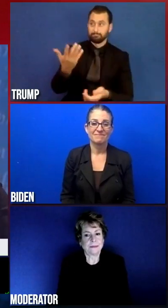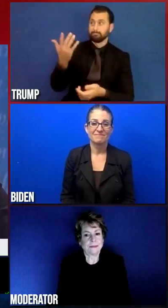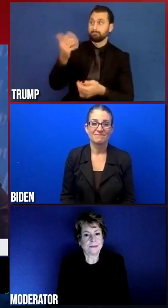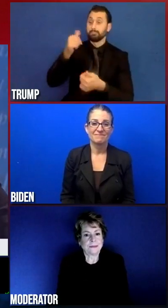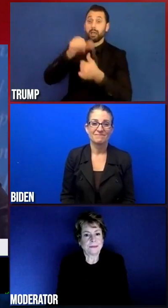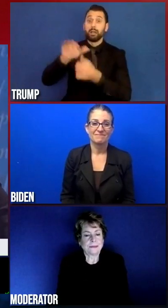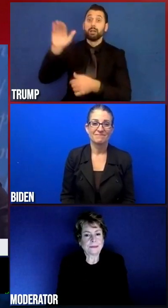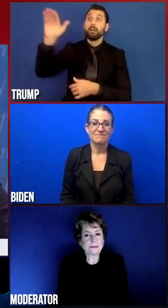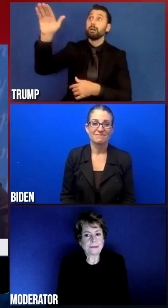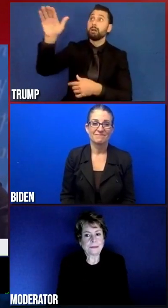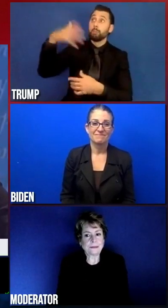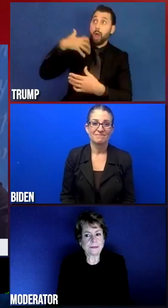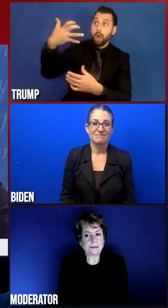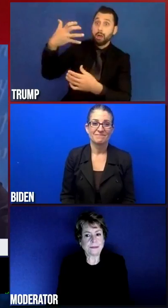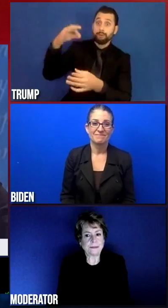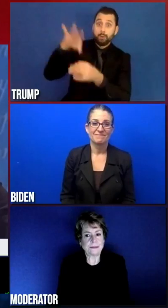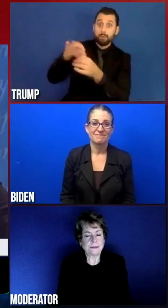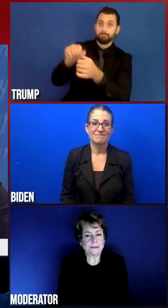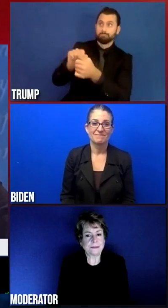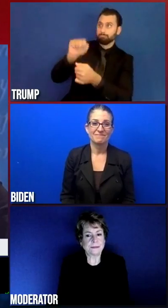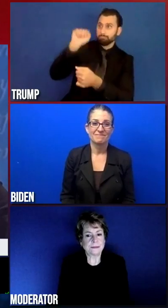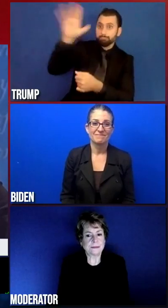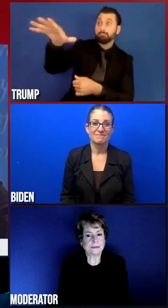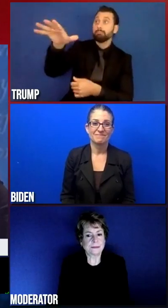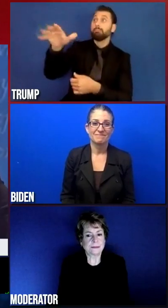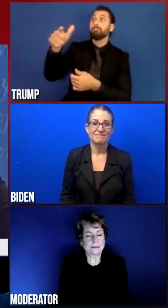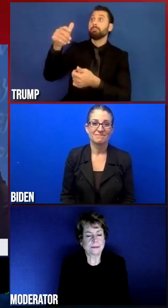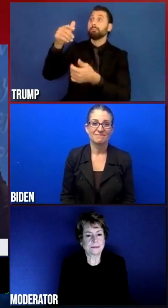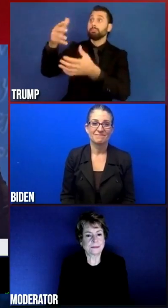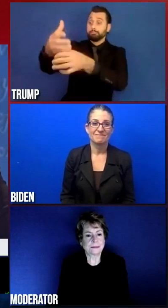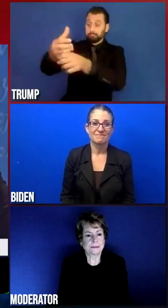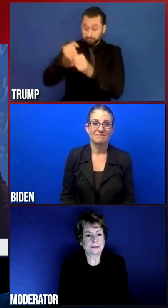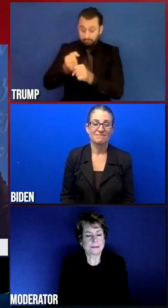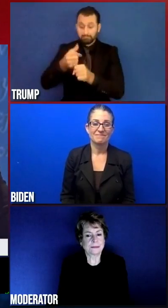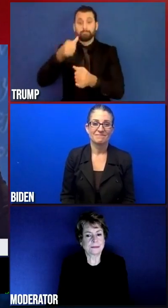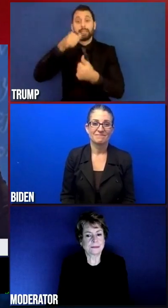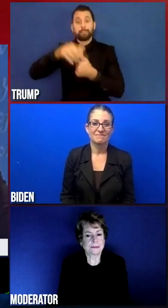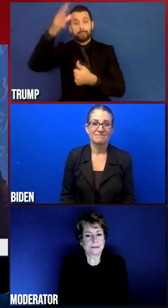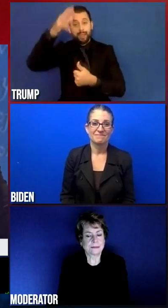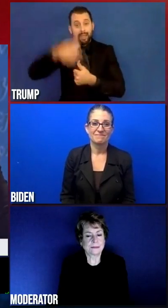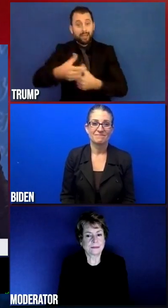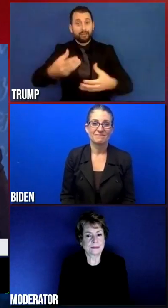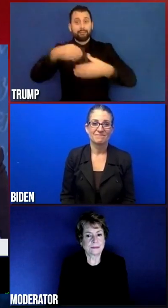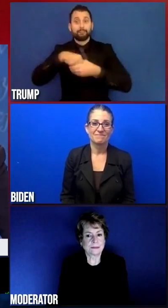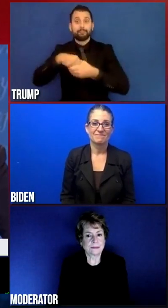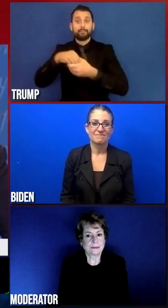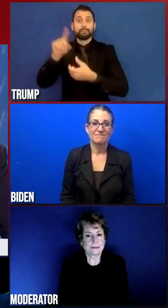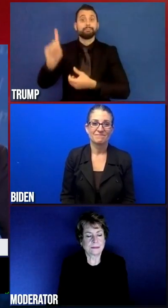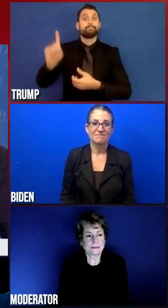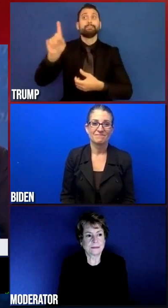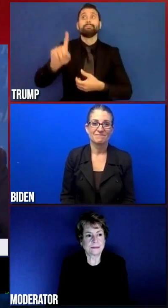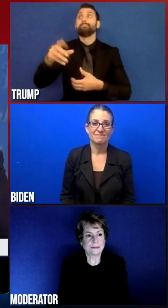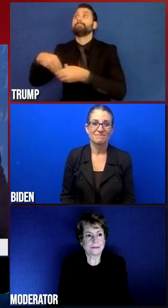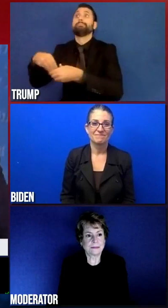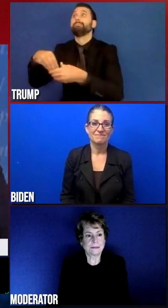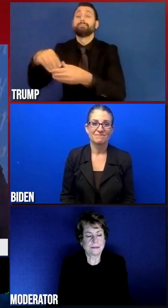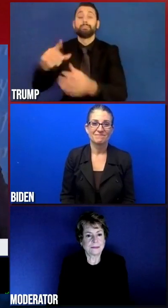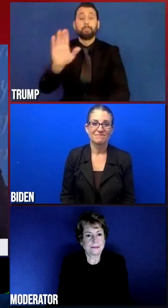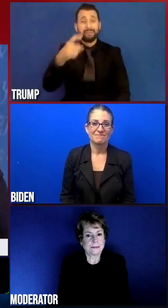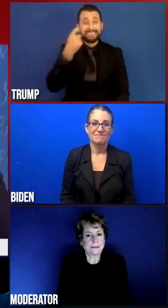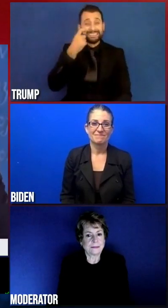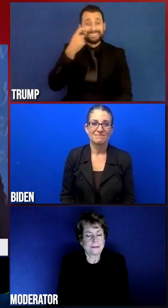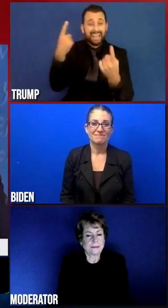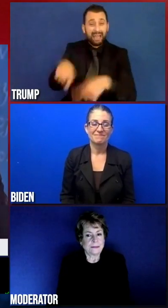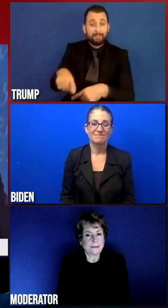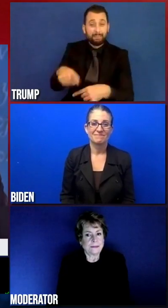lots of it. Did you see what's going on? Take a look at West Virginia. Mailmen selling the ballots. They're being sold. They're being dumped in rivers. This is